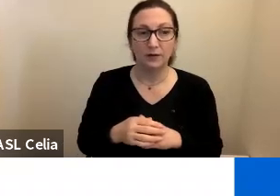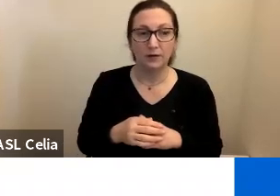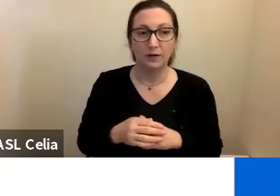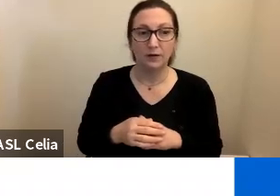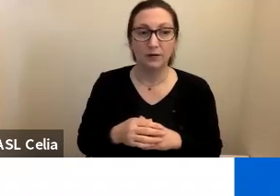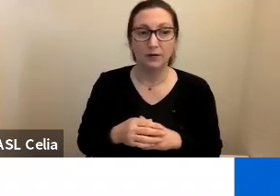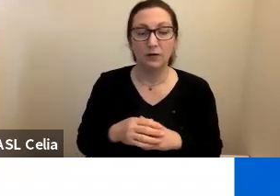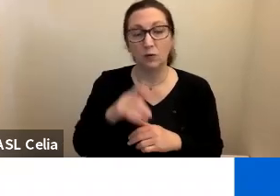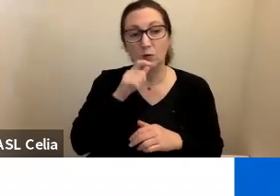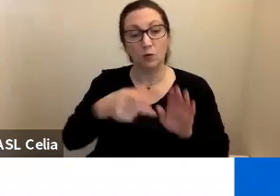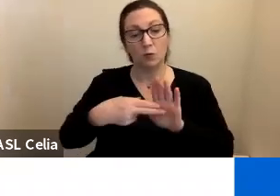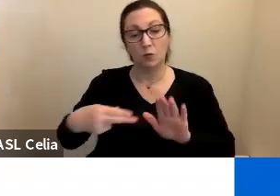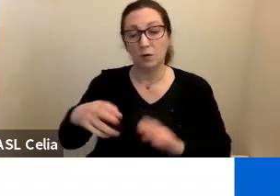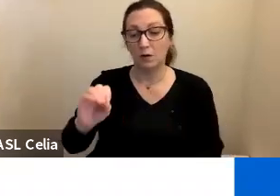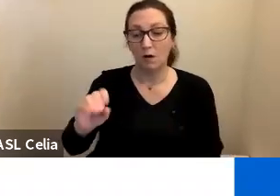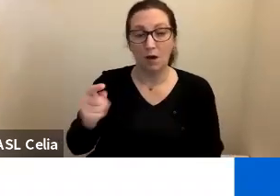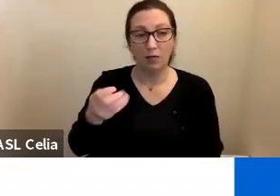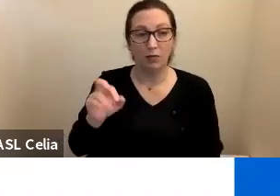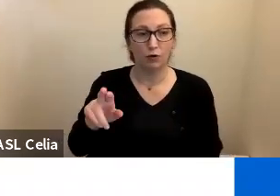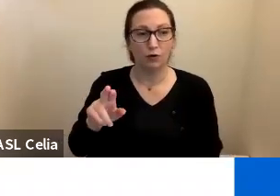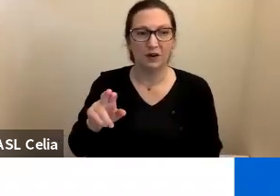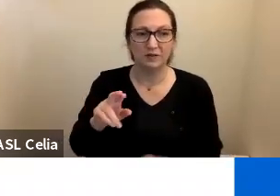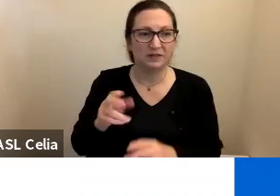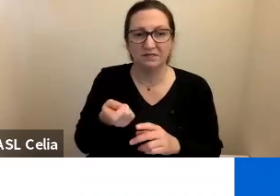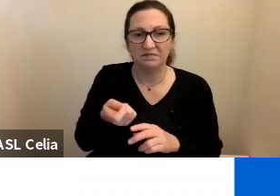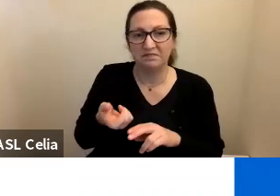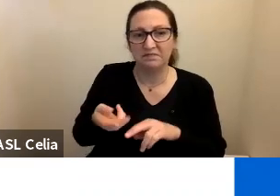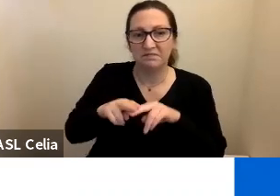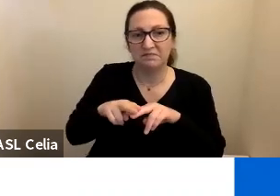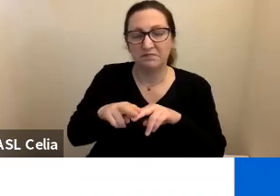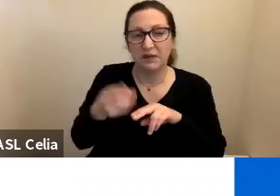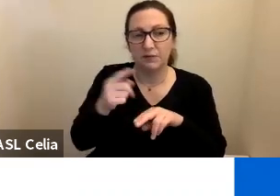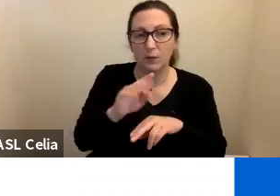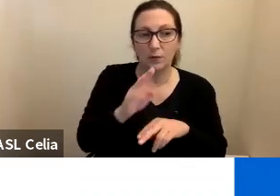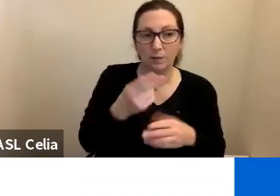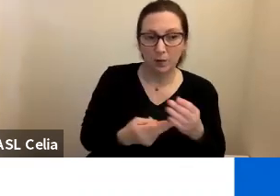other also went up just a tad for both BLA and BLS.